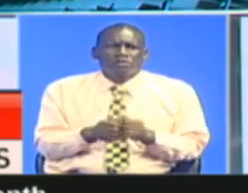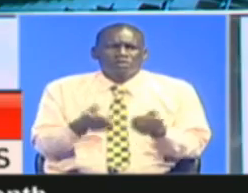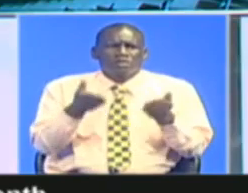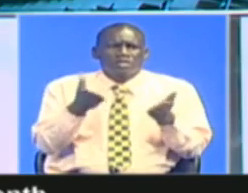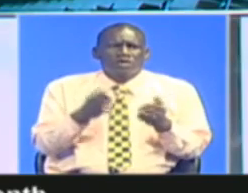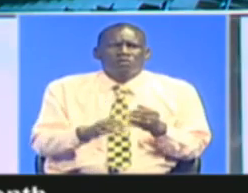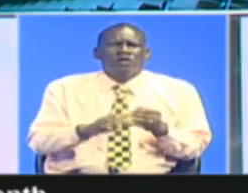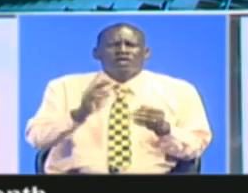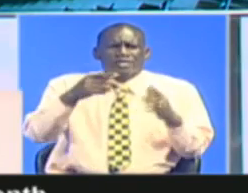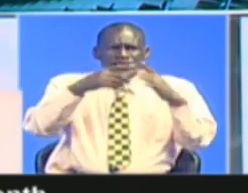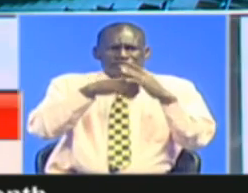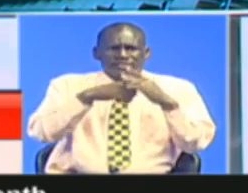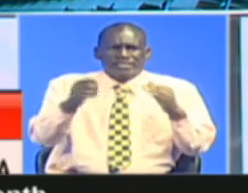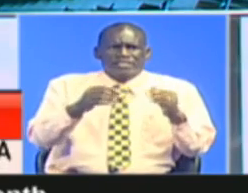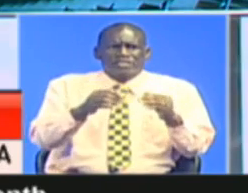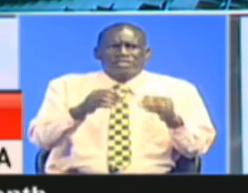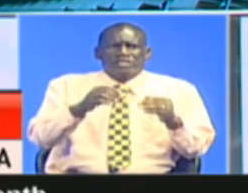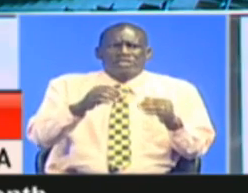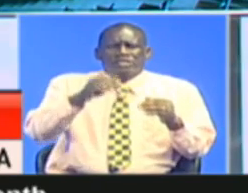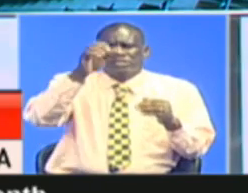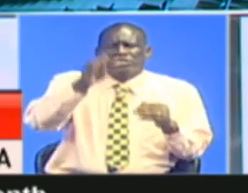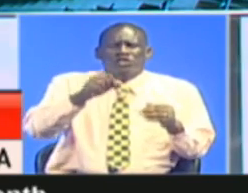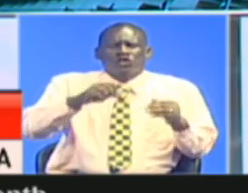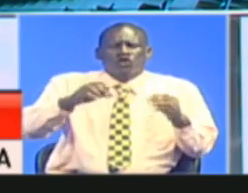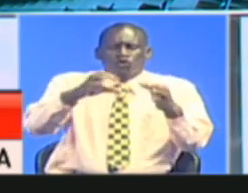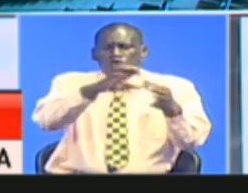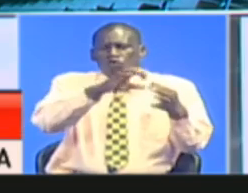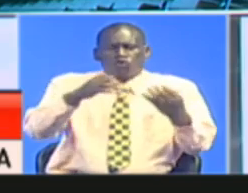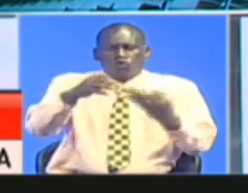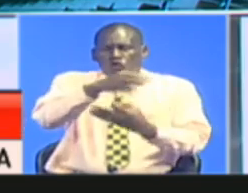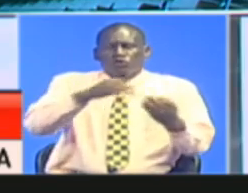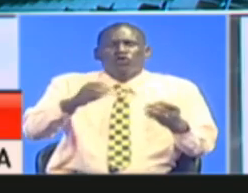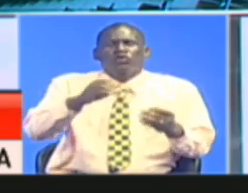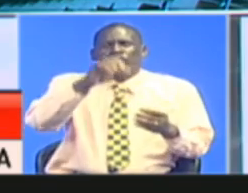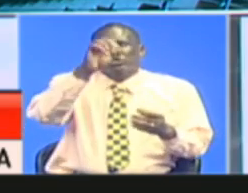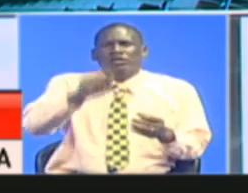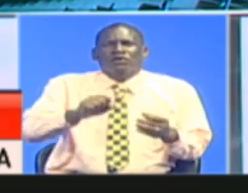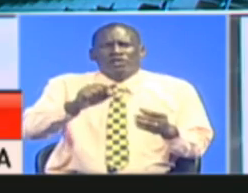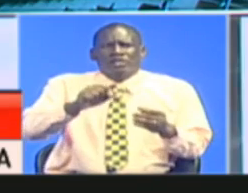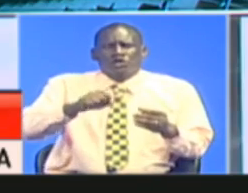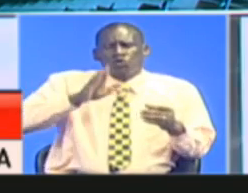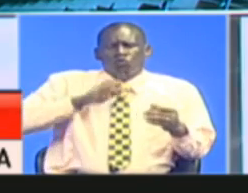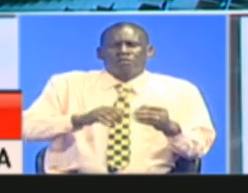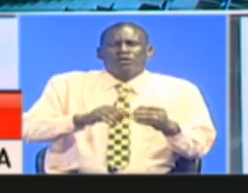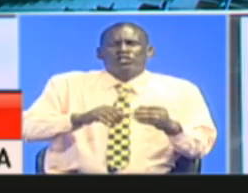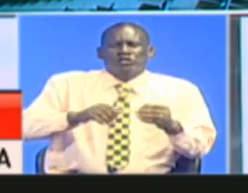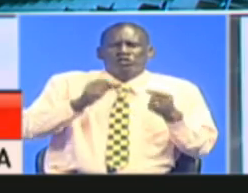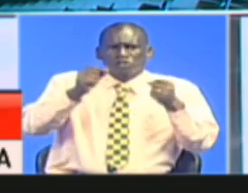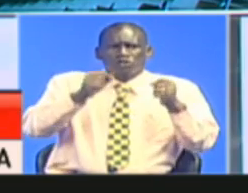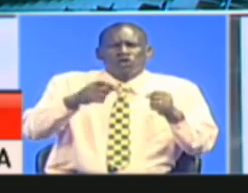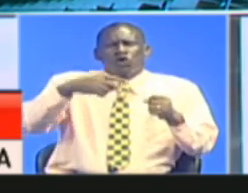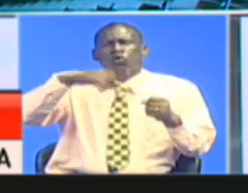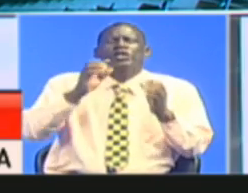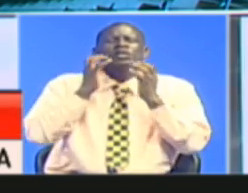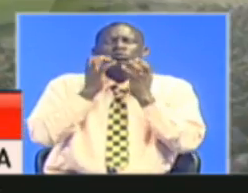Now, Kenya kicked off the Confederation of Southern African Football Associations, COSAFA, Women's Tournament with a commanding win over Mozambique in